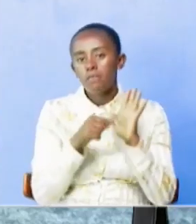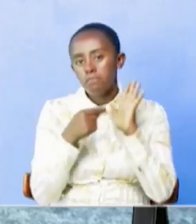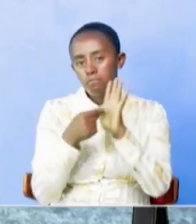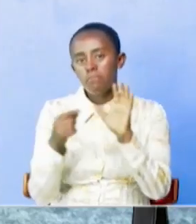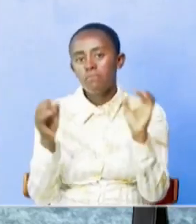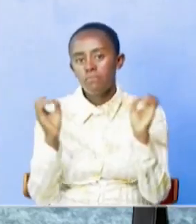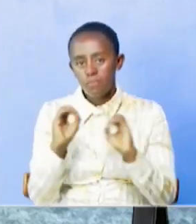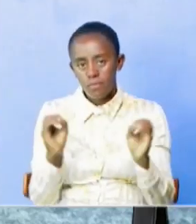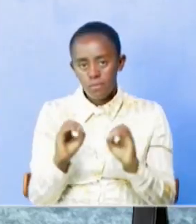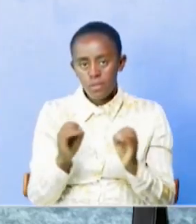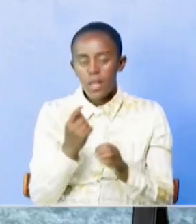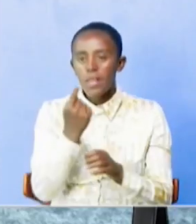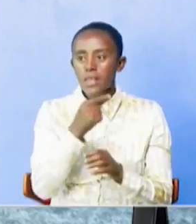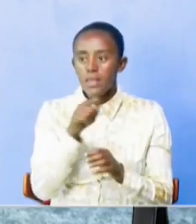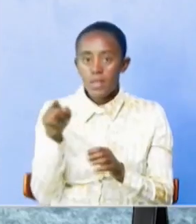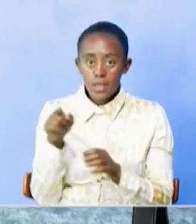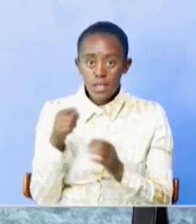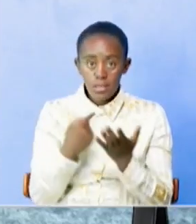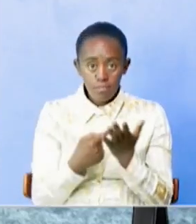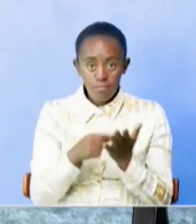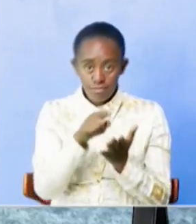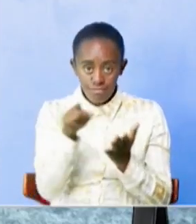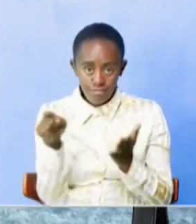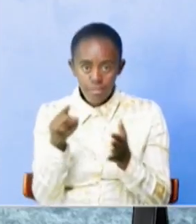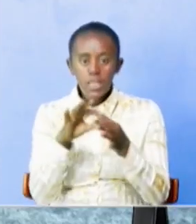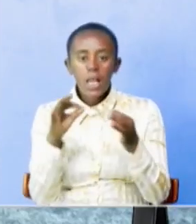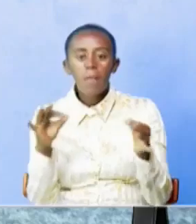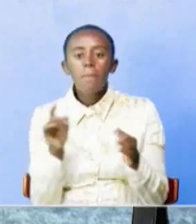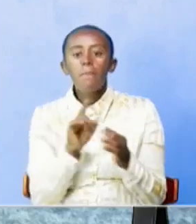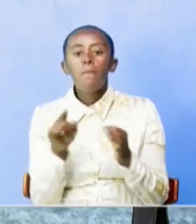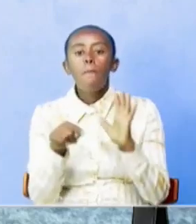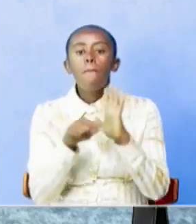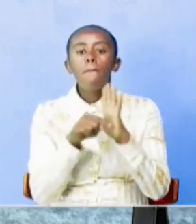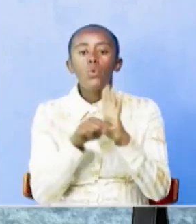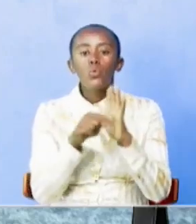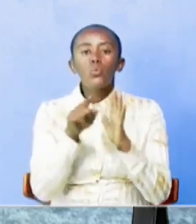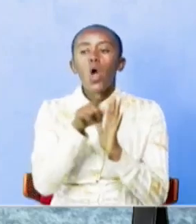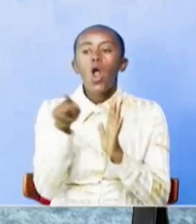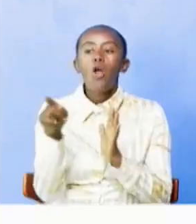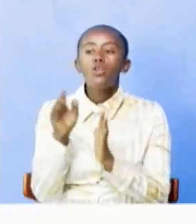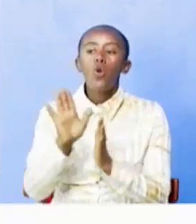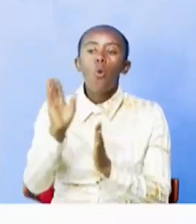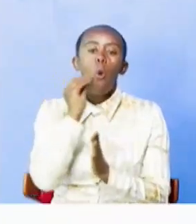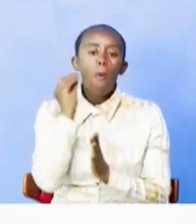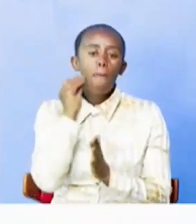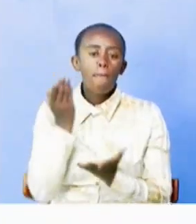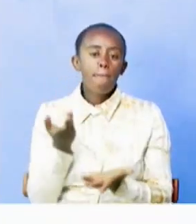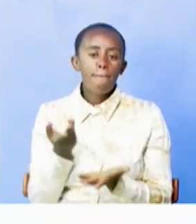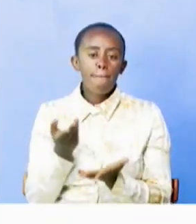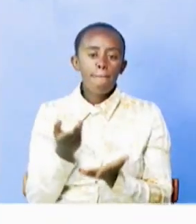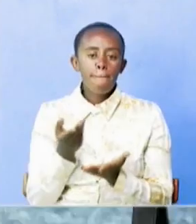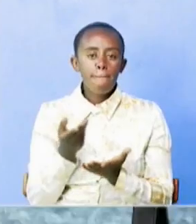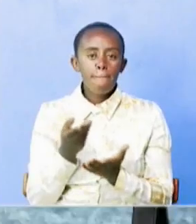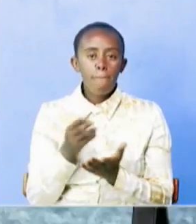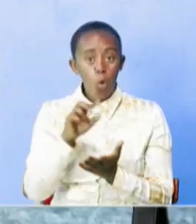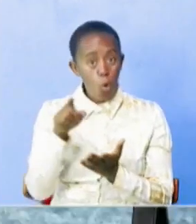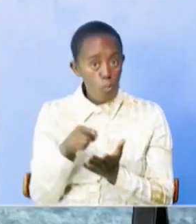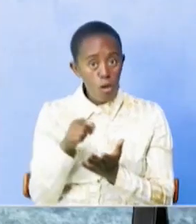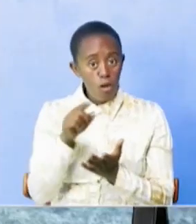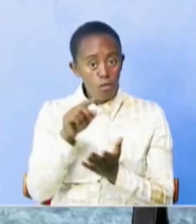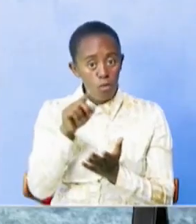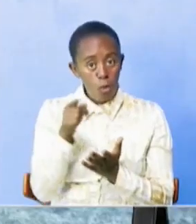not. So this statement is positive, right? They are in their home. Comma. Don't